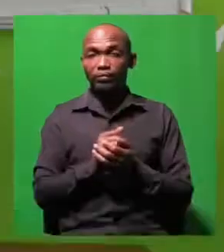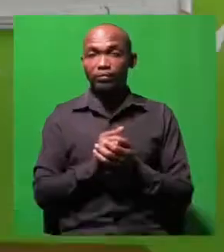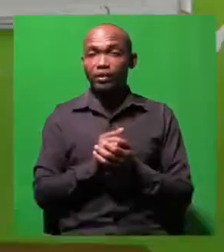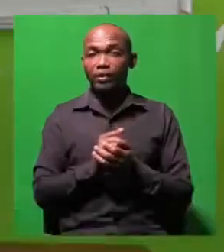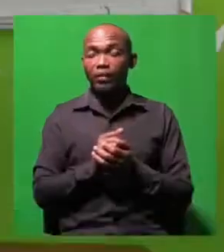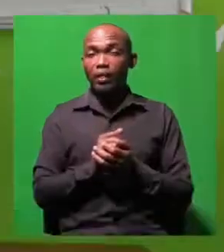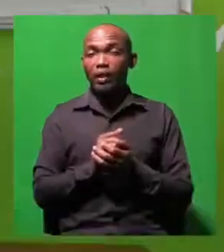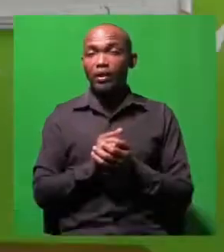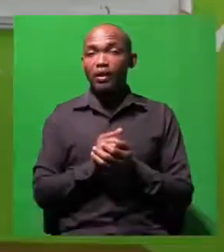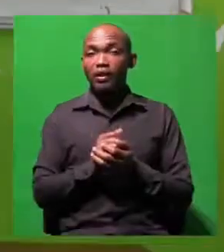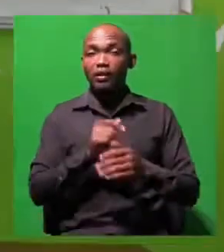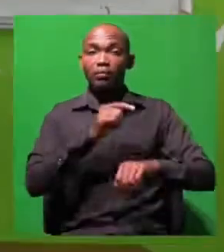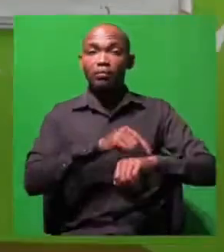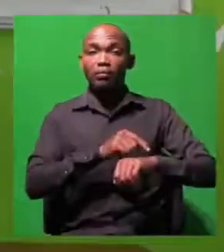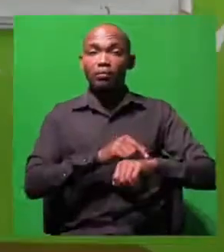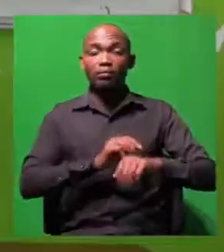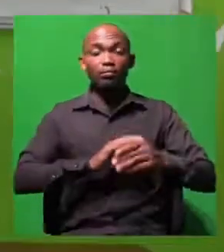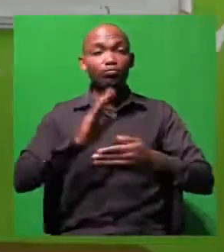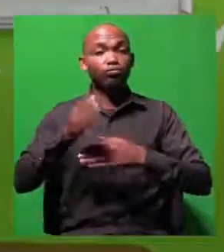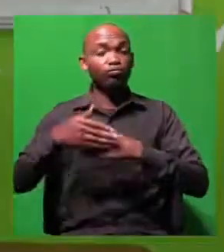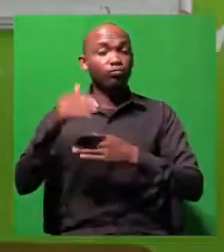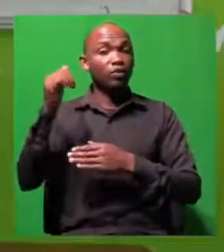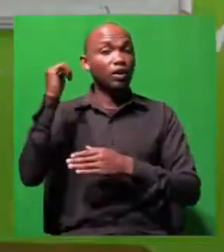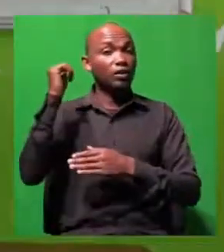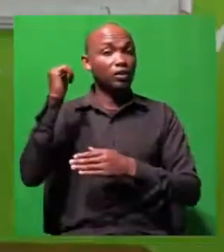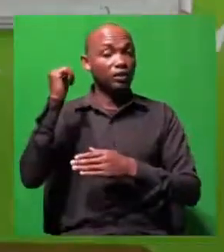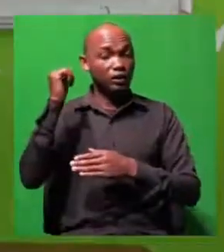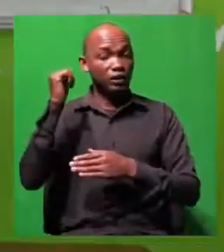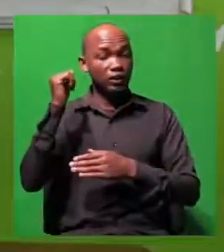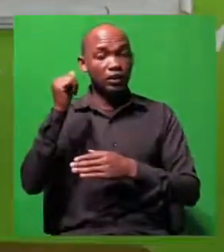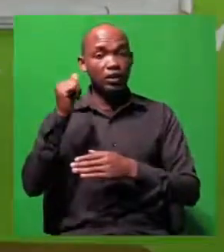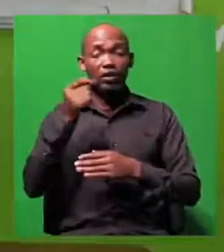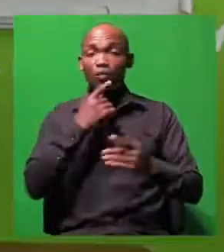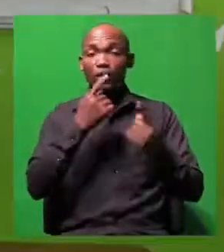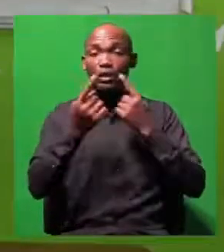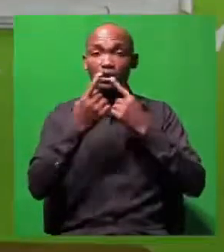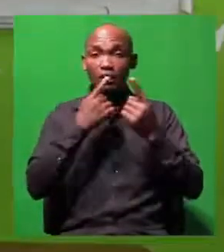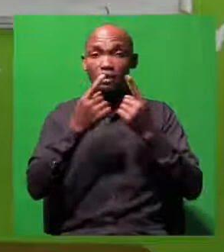In the previous lesson, we discussed some key concepts